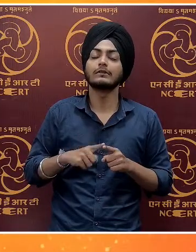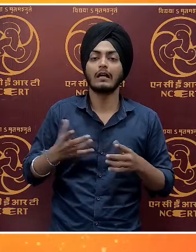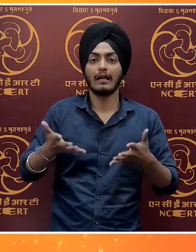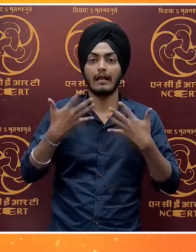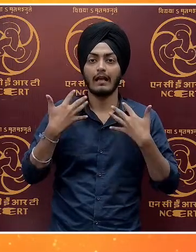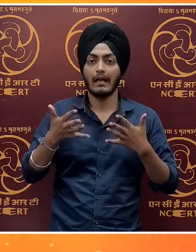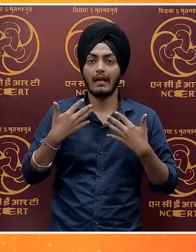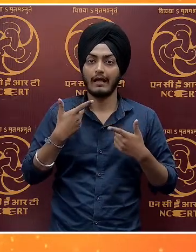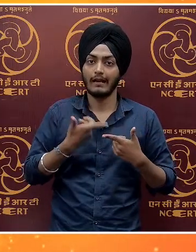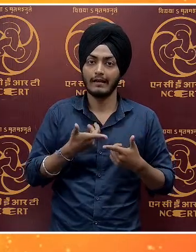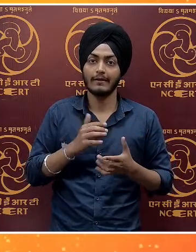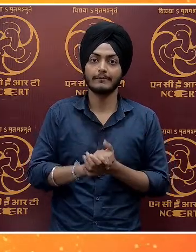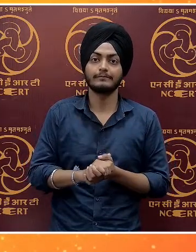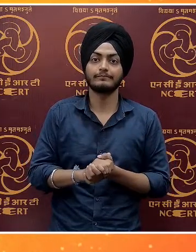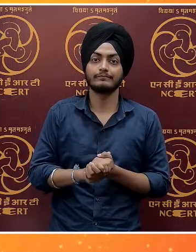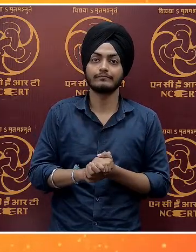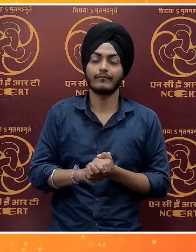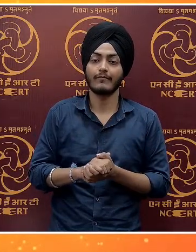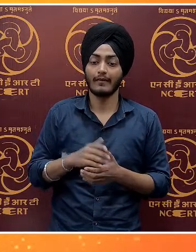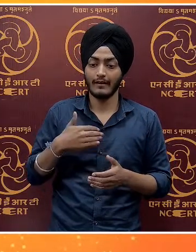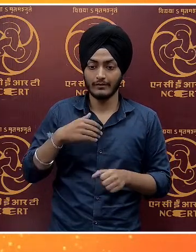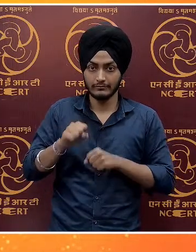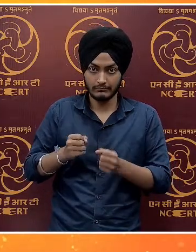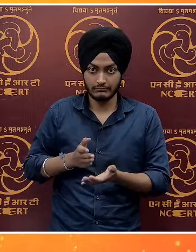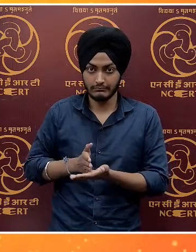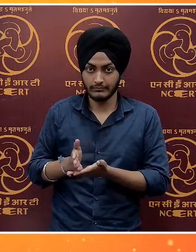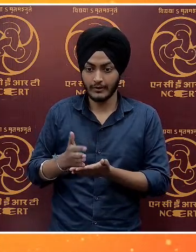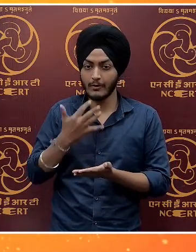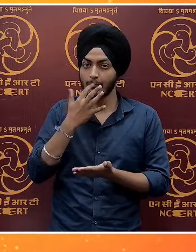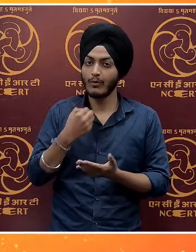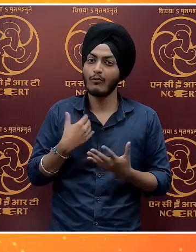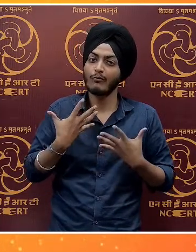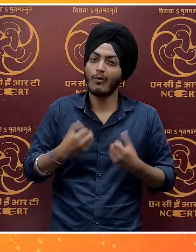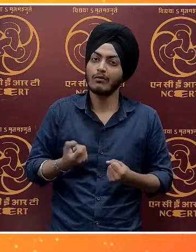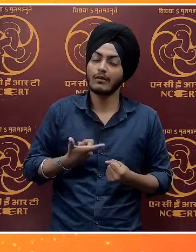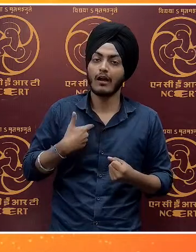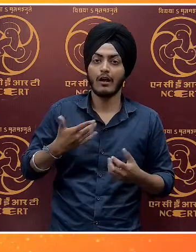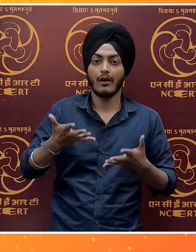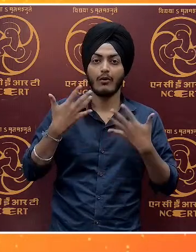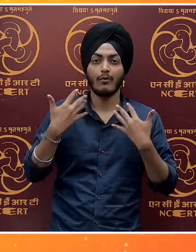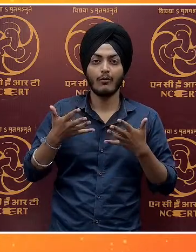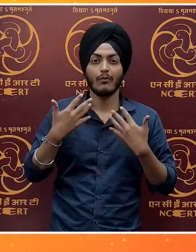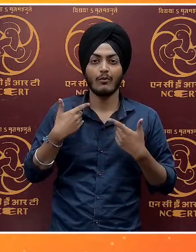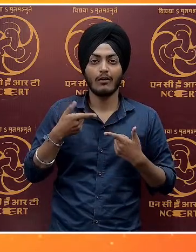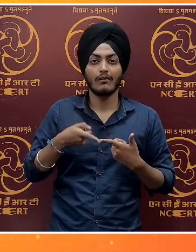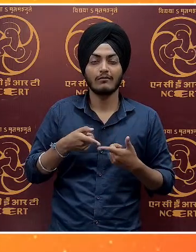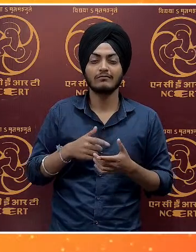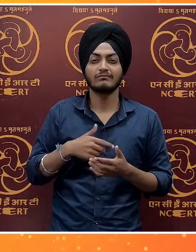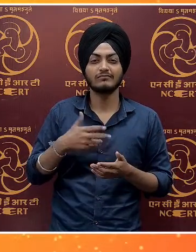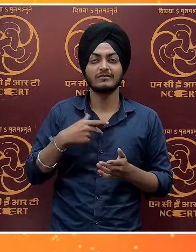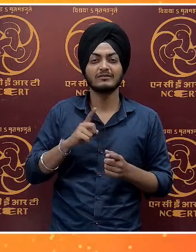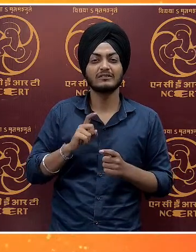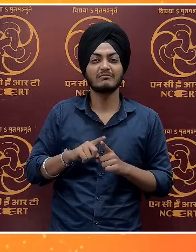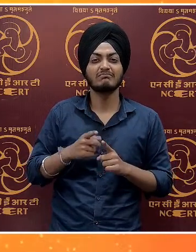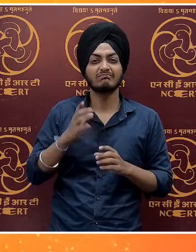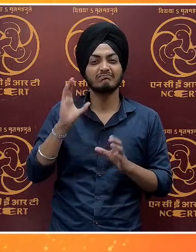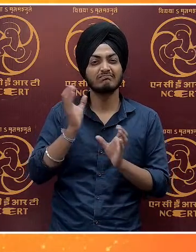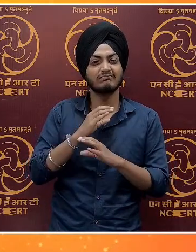bicycle moving, all I need is some air. That's confusing. Where the air is